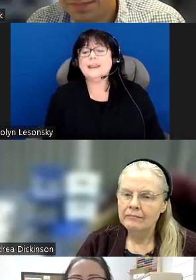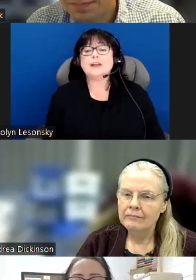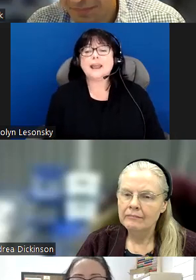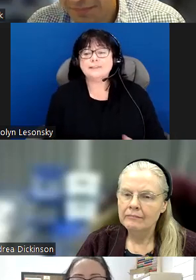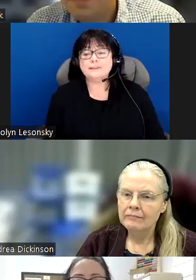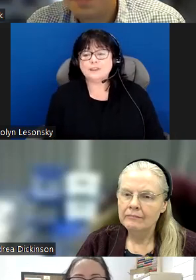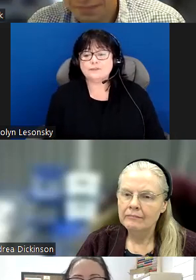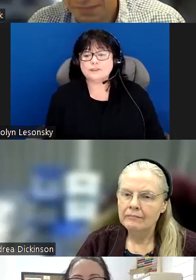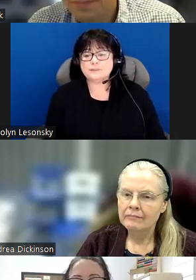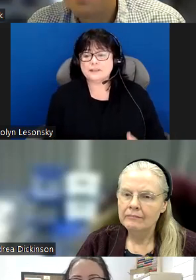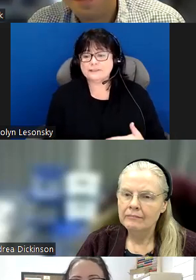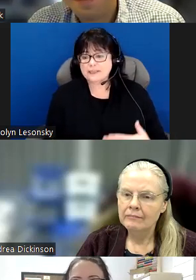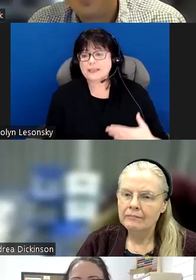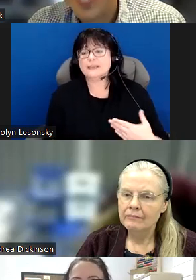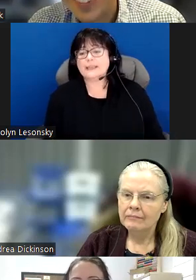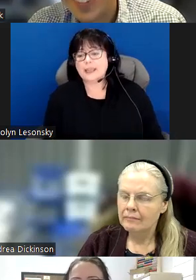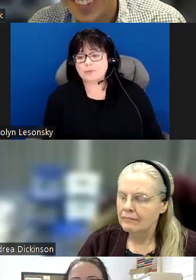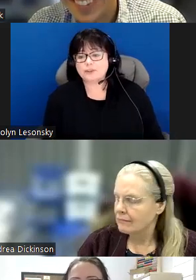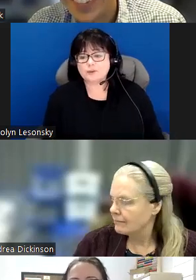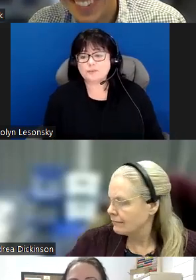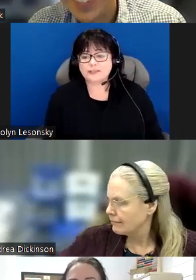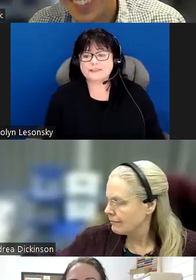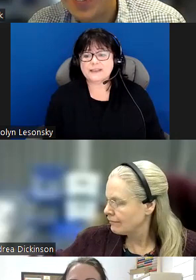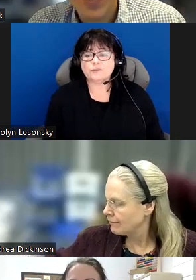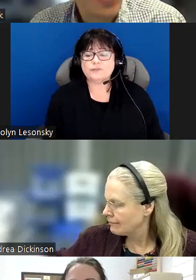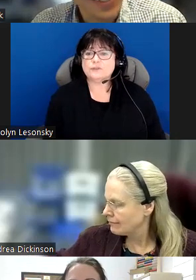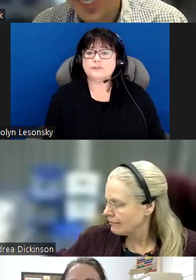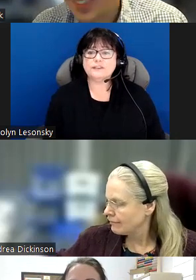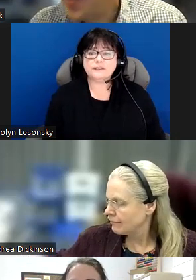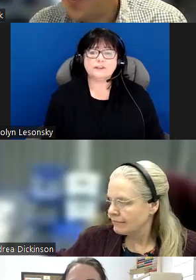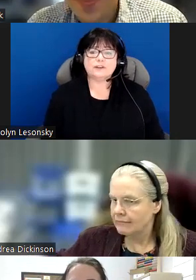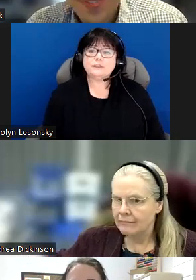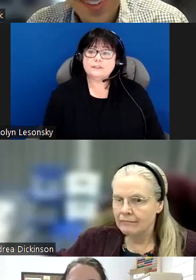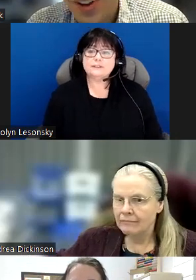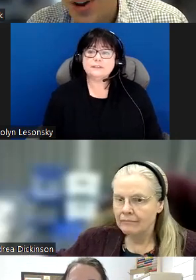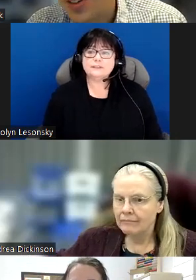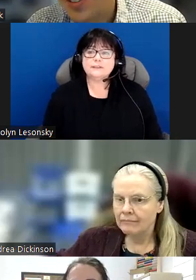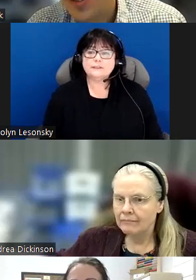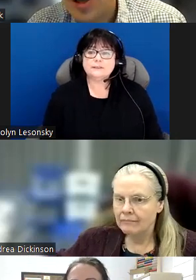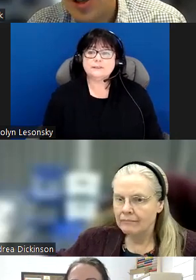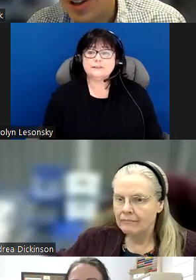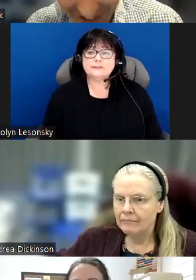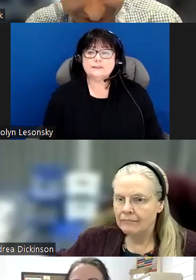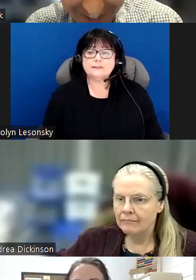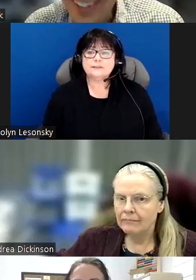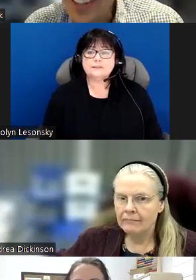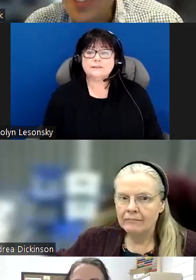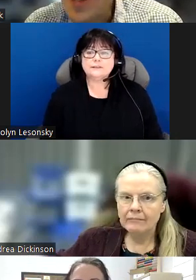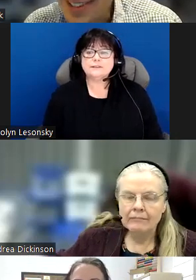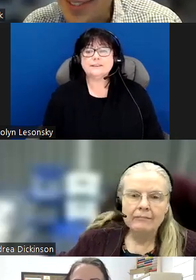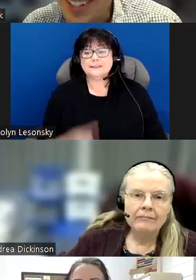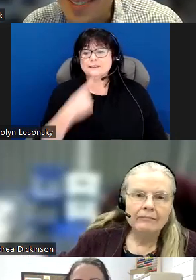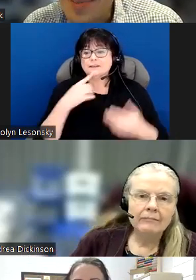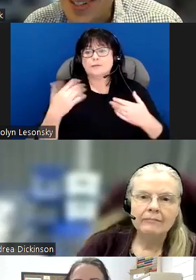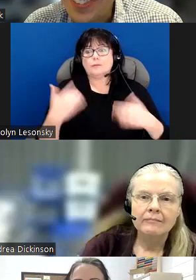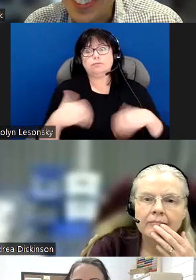I never had them in the first place and I can't put them in place now. So it's very difficult. Oh, I think, again,